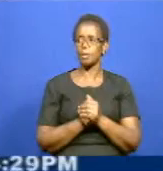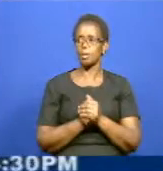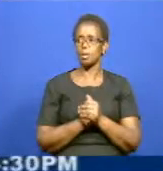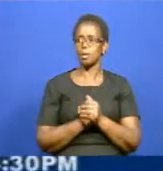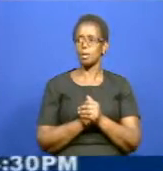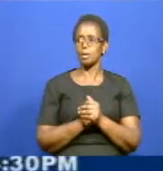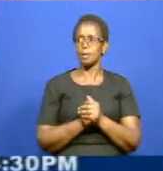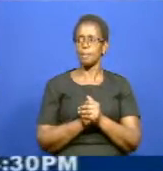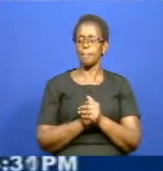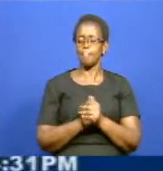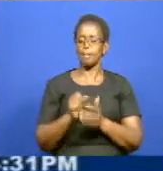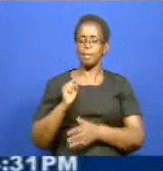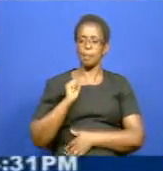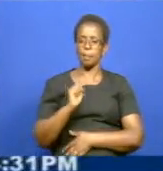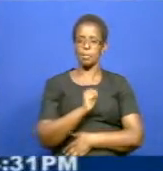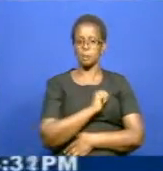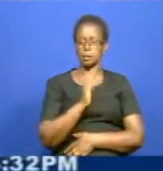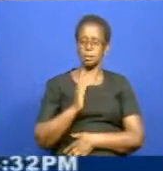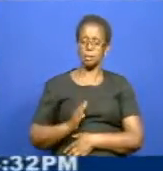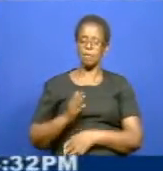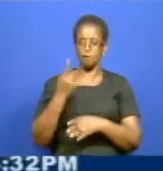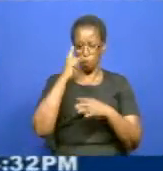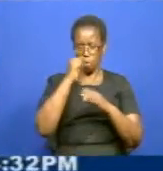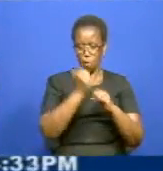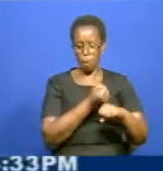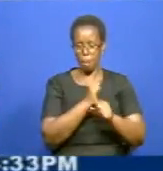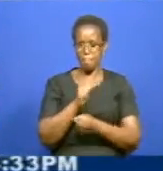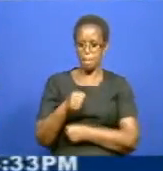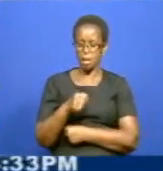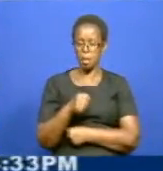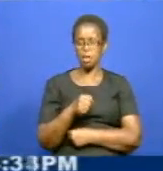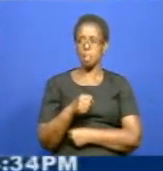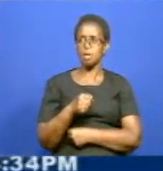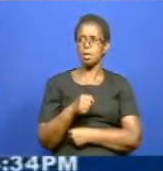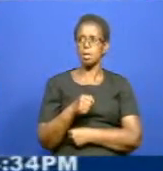deferred. Senator Homa Bay Moses Kajwang,